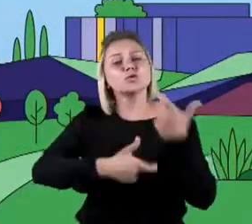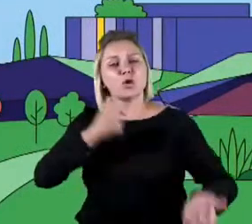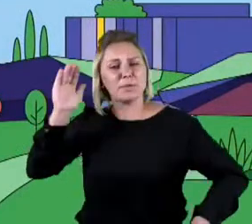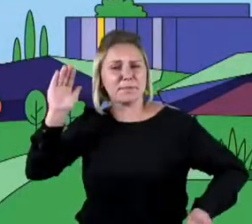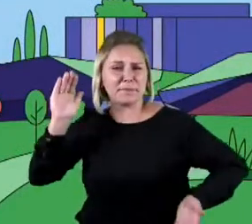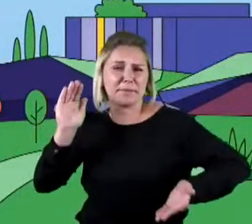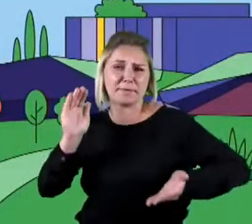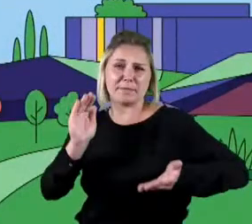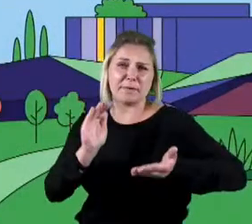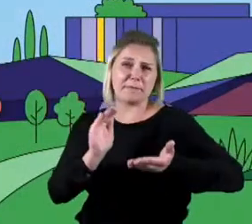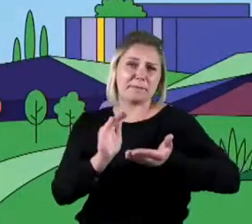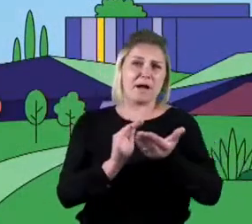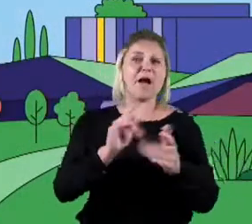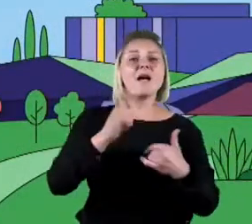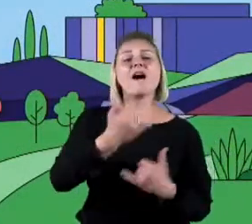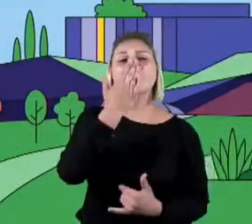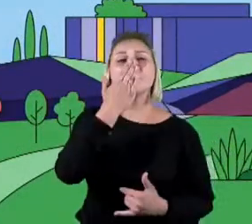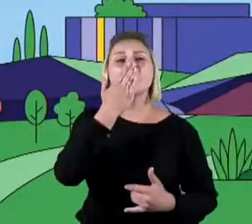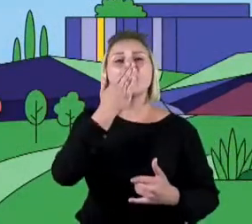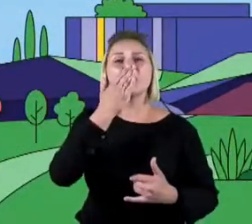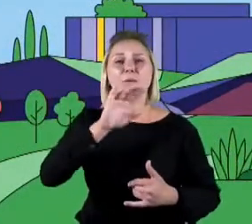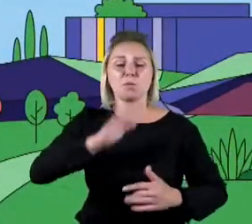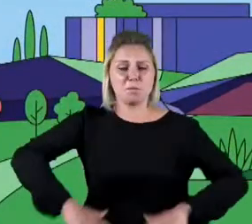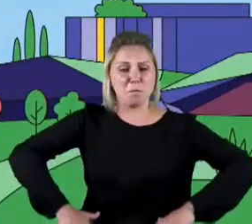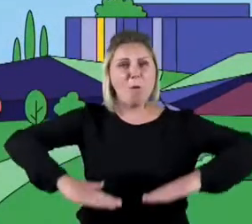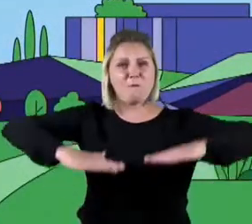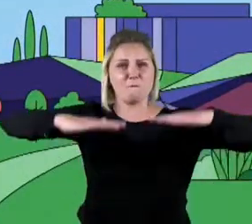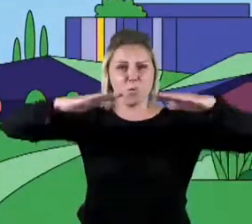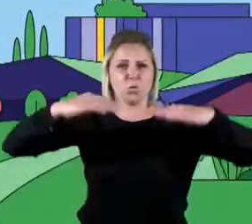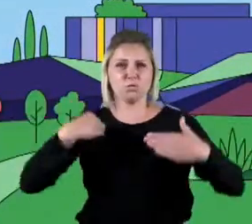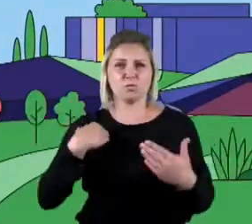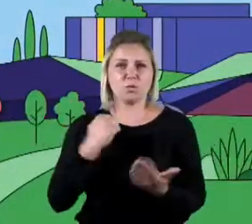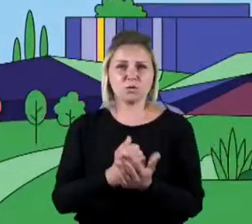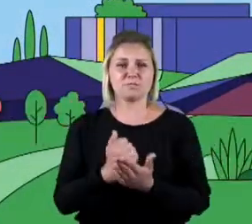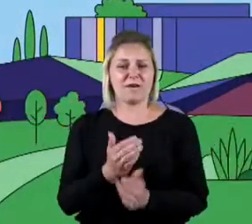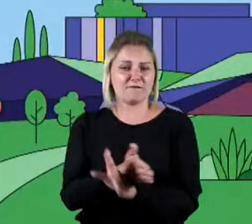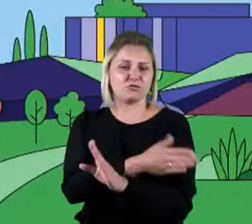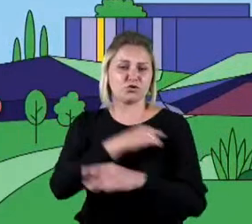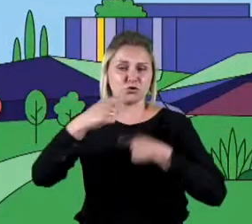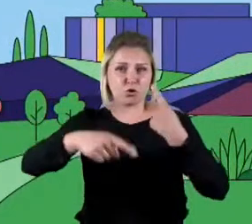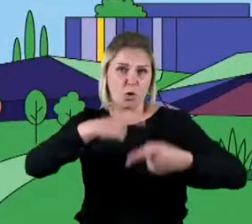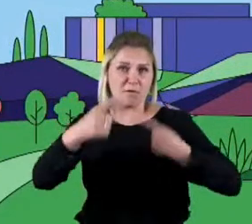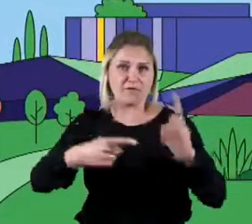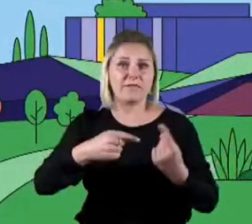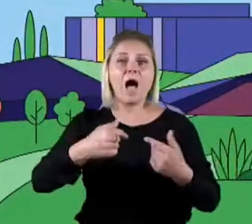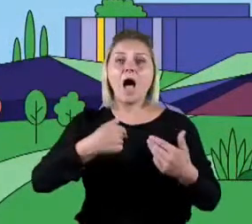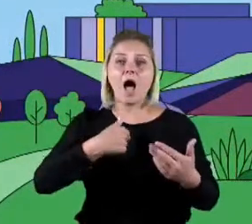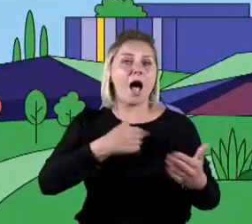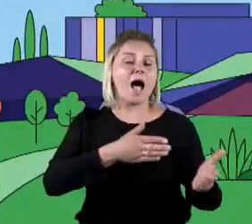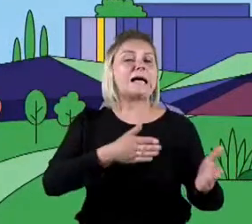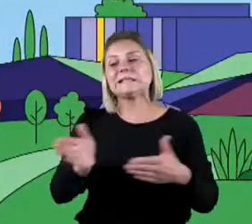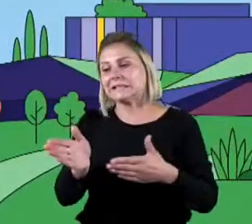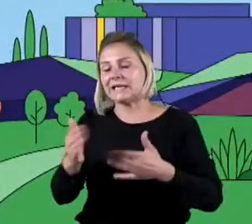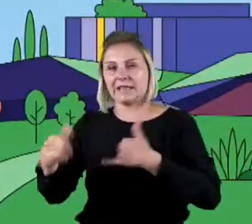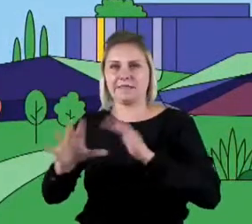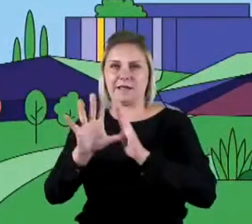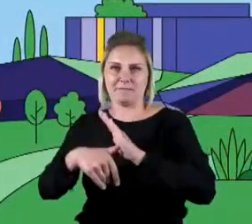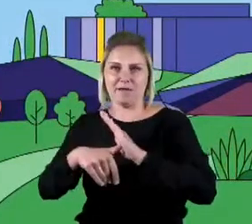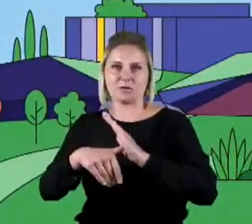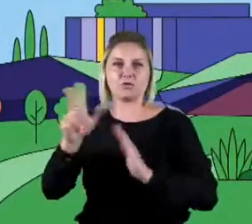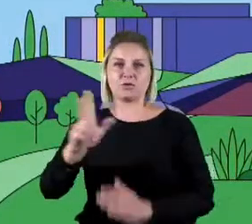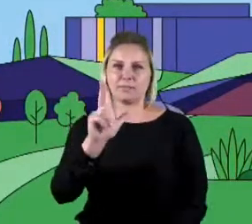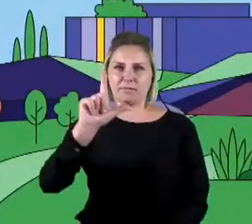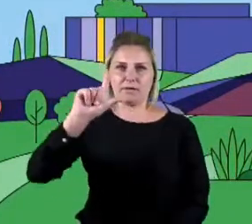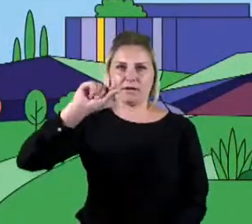affected the whole state of Selangor, and I moved from Subang Jaya to another city which is called Klang, which is